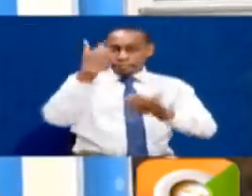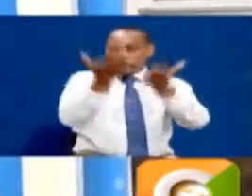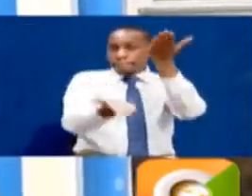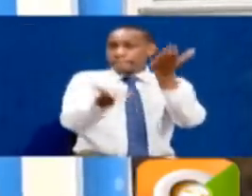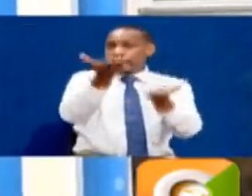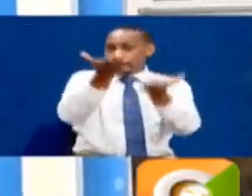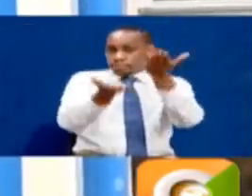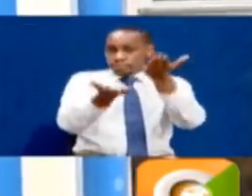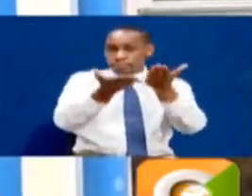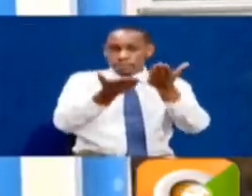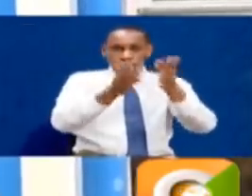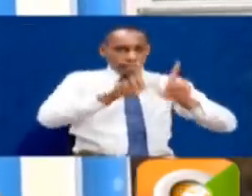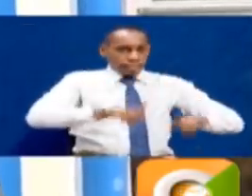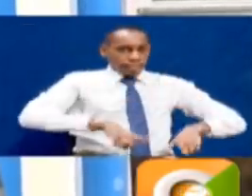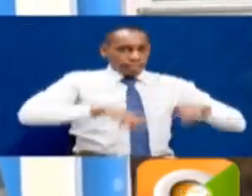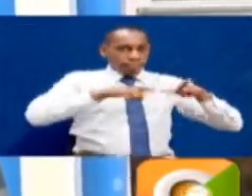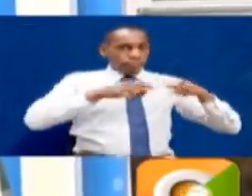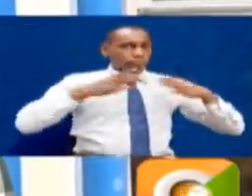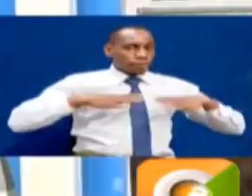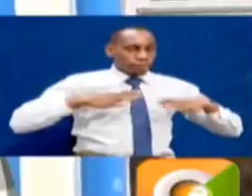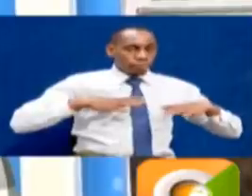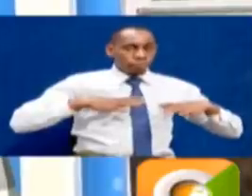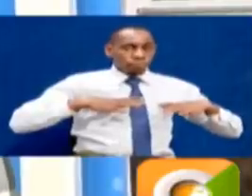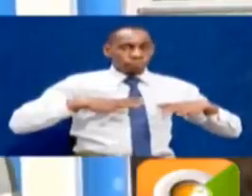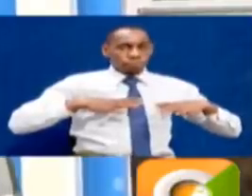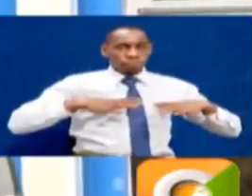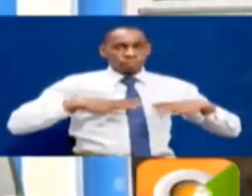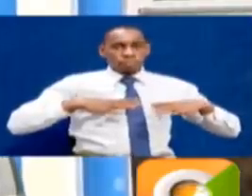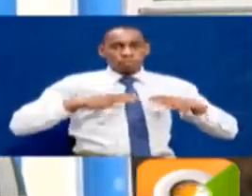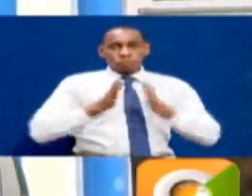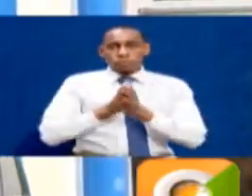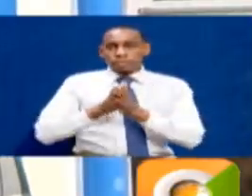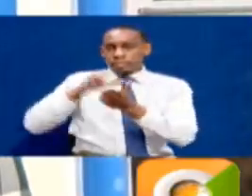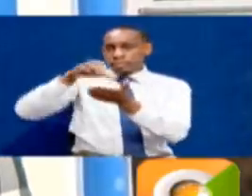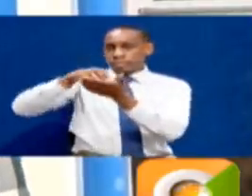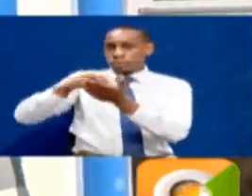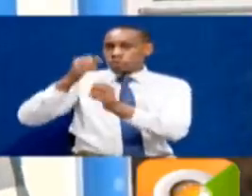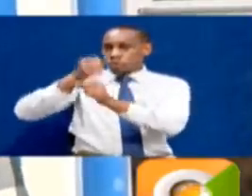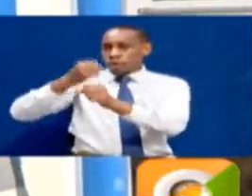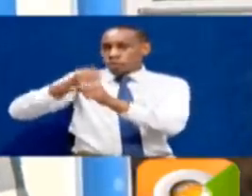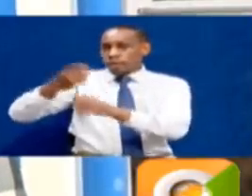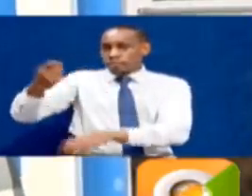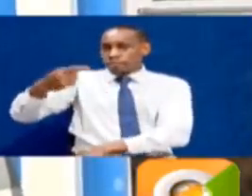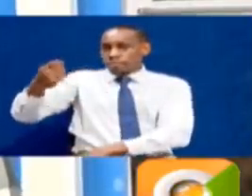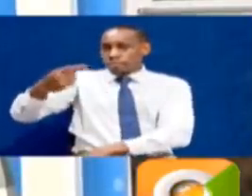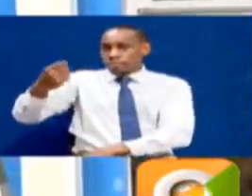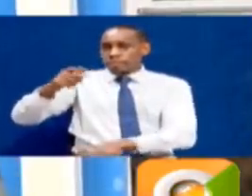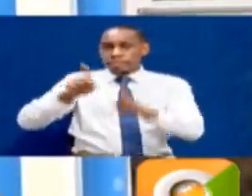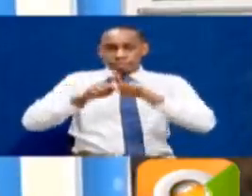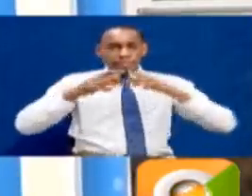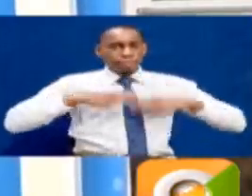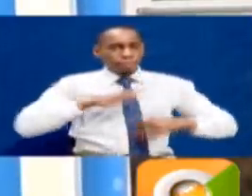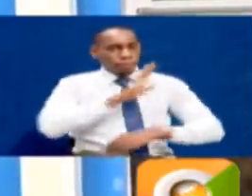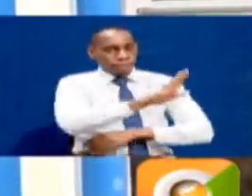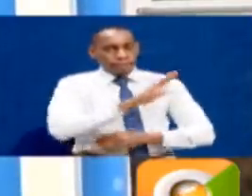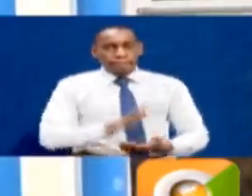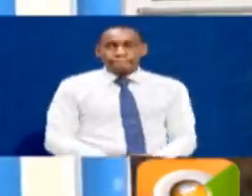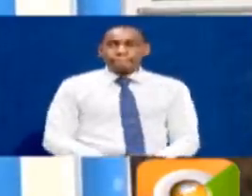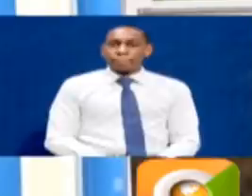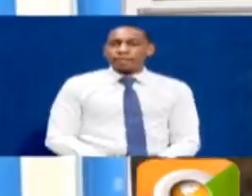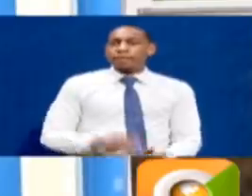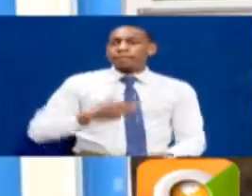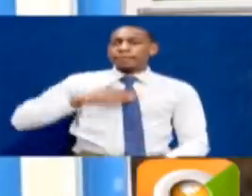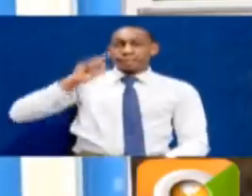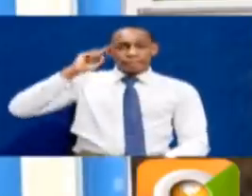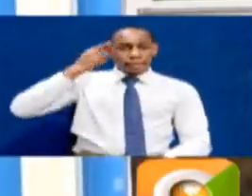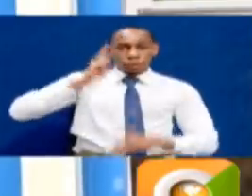balance the lives of his citizens vis-a-vis the livelihoods of the same citizens. And